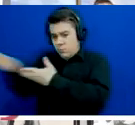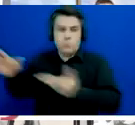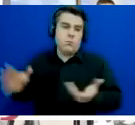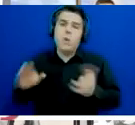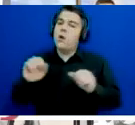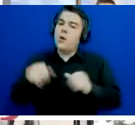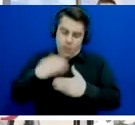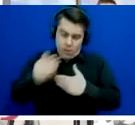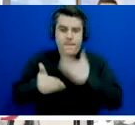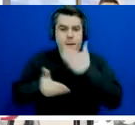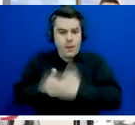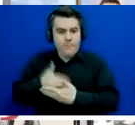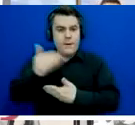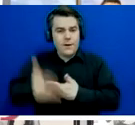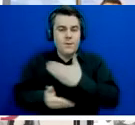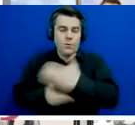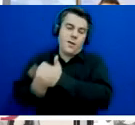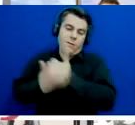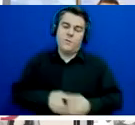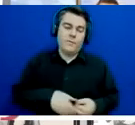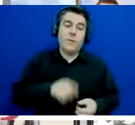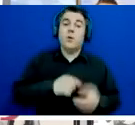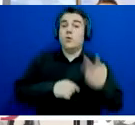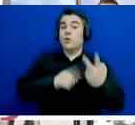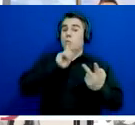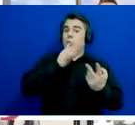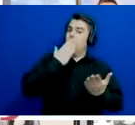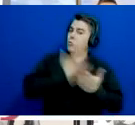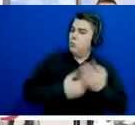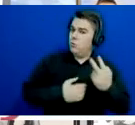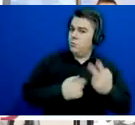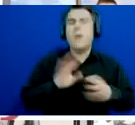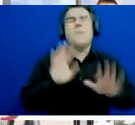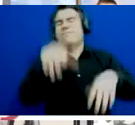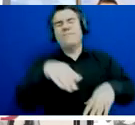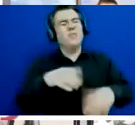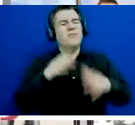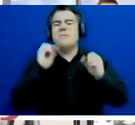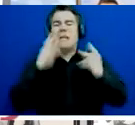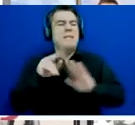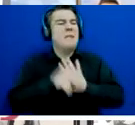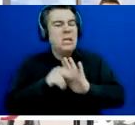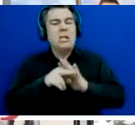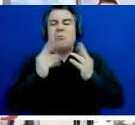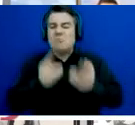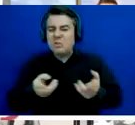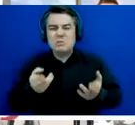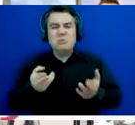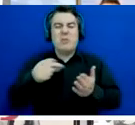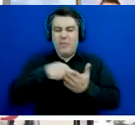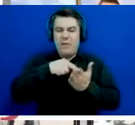step and the next step. Two really great things about the Engage app. Oh, and there's all kinds of videos and resources in there as well that you can